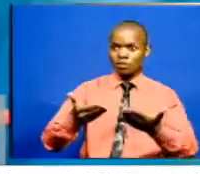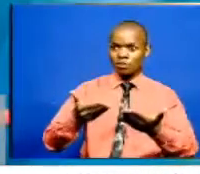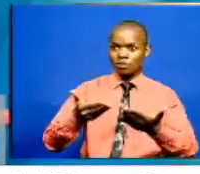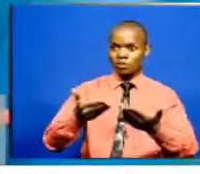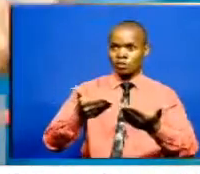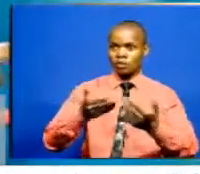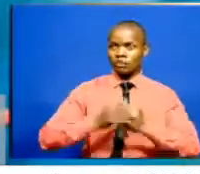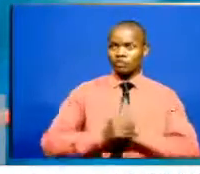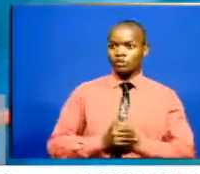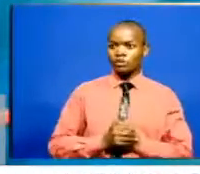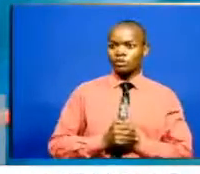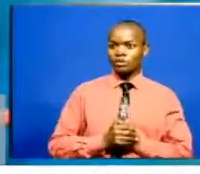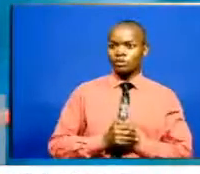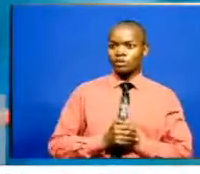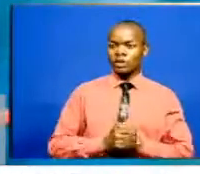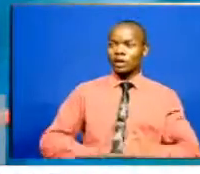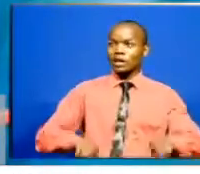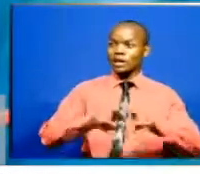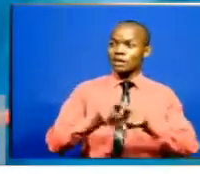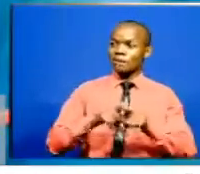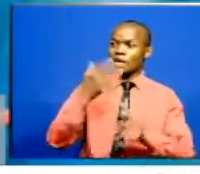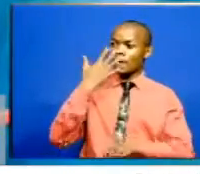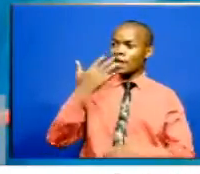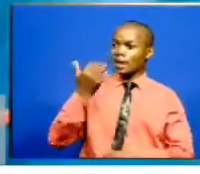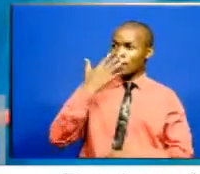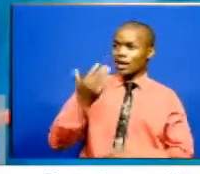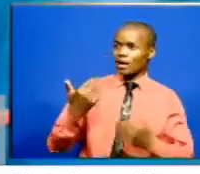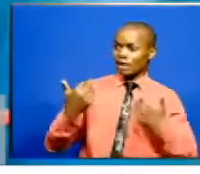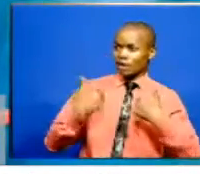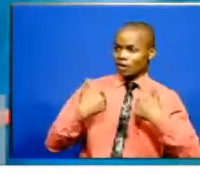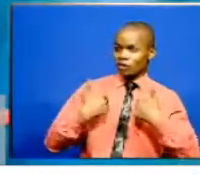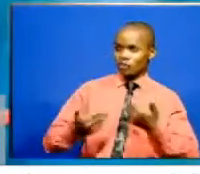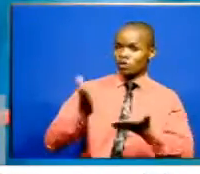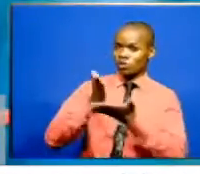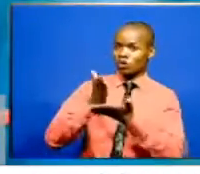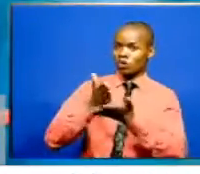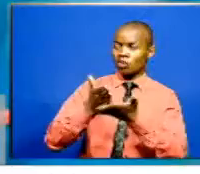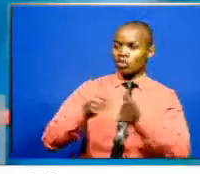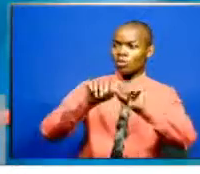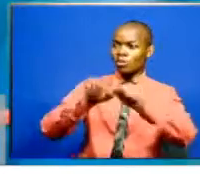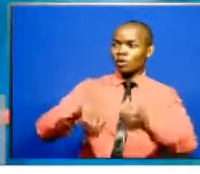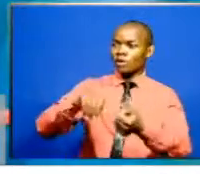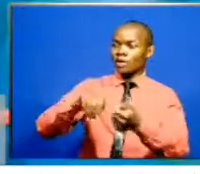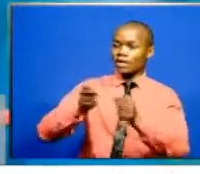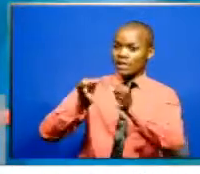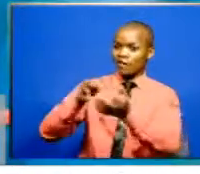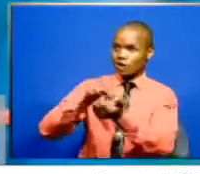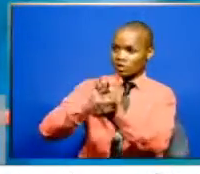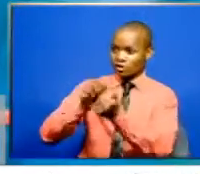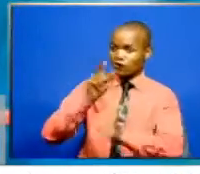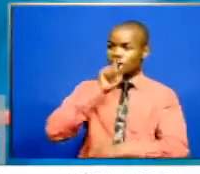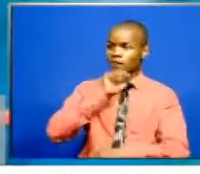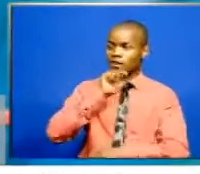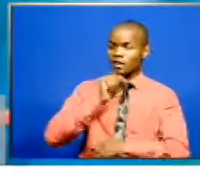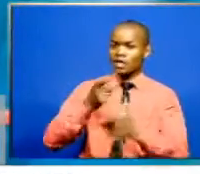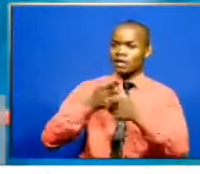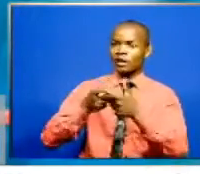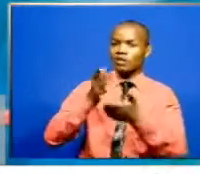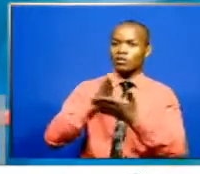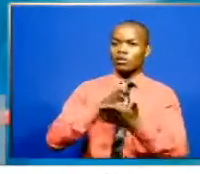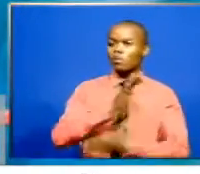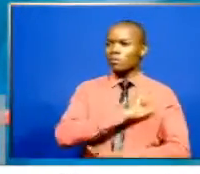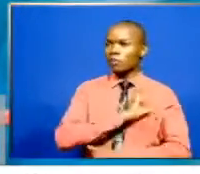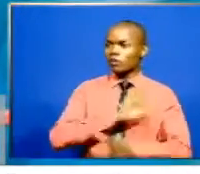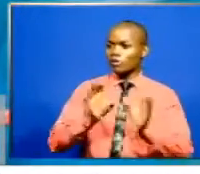know. The air we are breathing, if it is polluted, we cannot be healthy. The